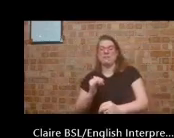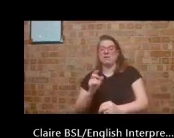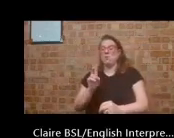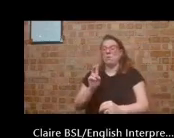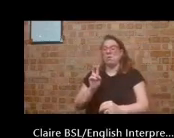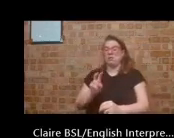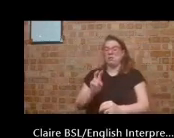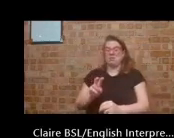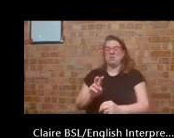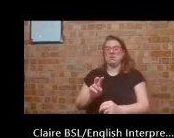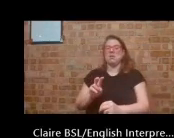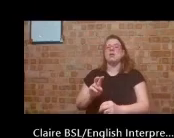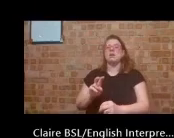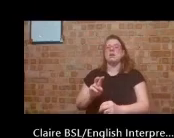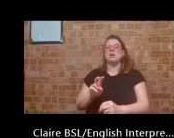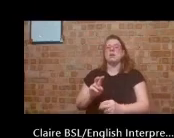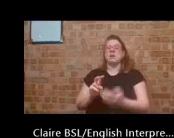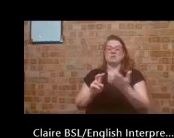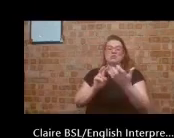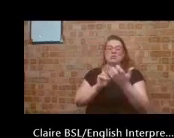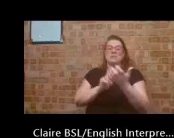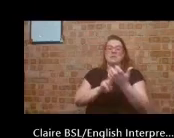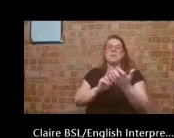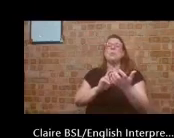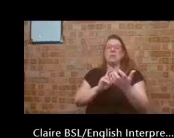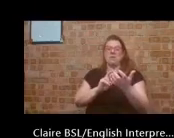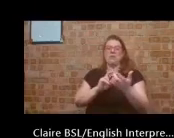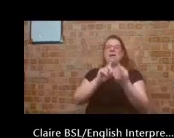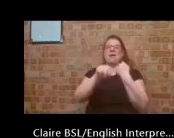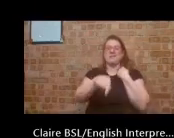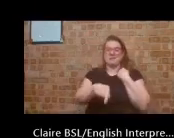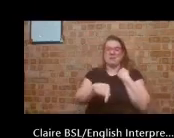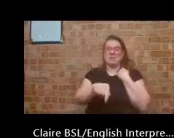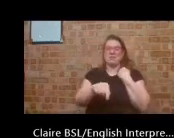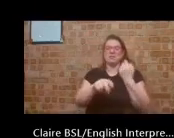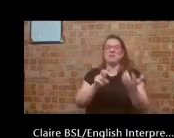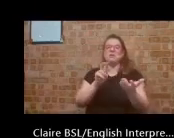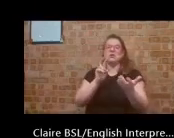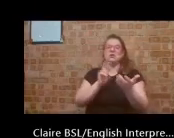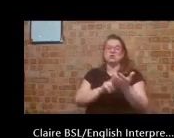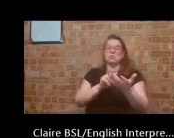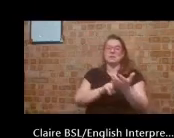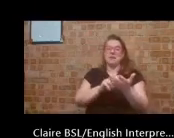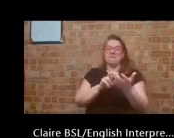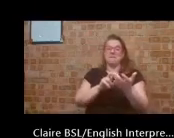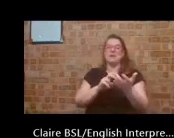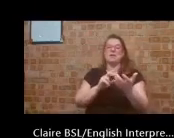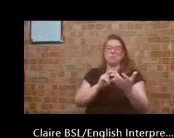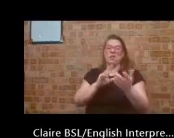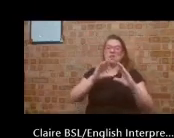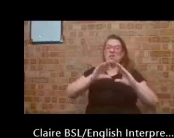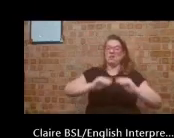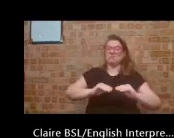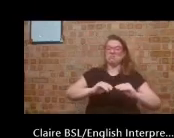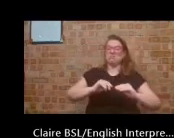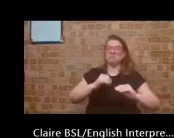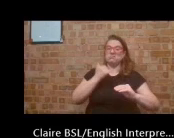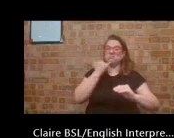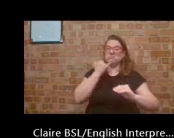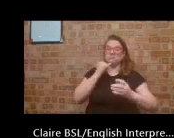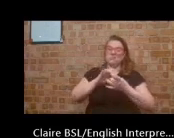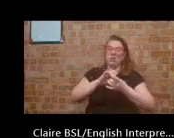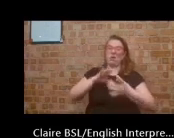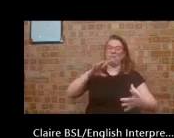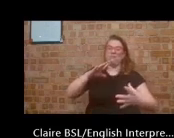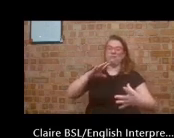phone call, it will end a call. So it's a 2-finger double tap, and yeah, if for calls, if the phone's